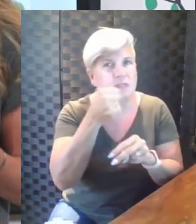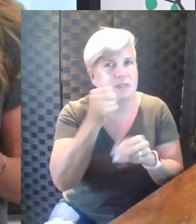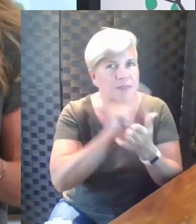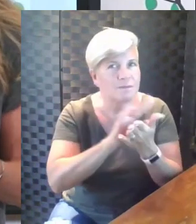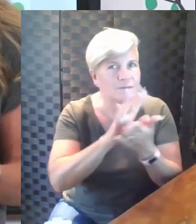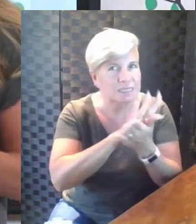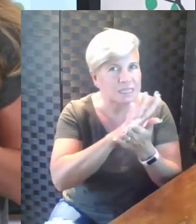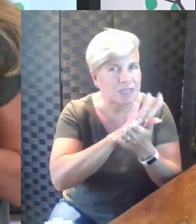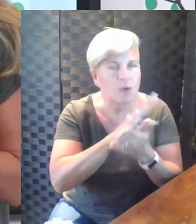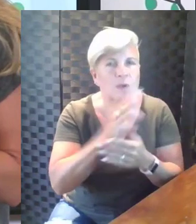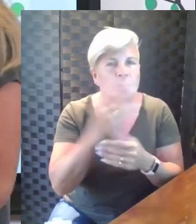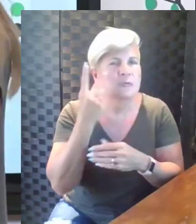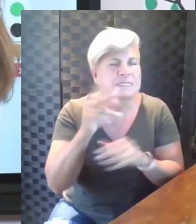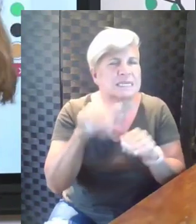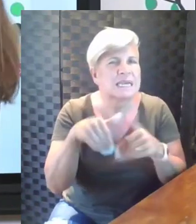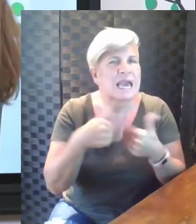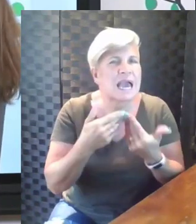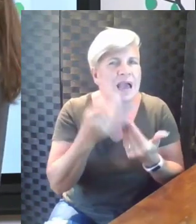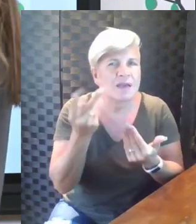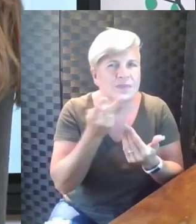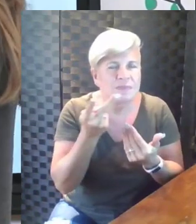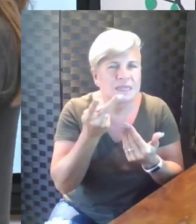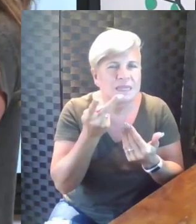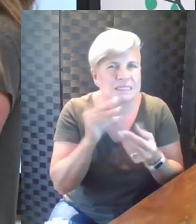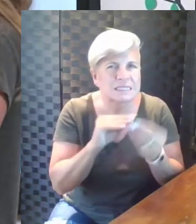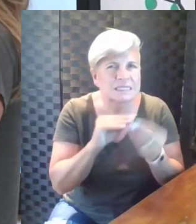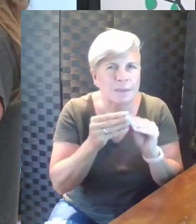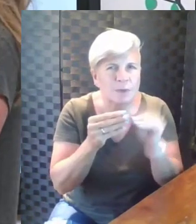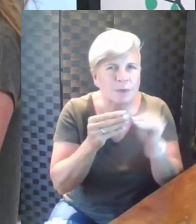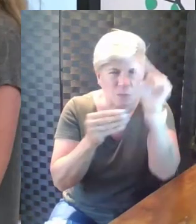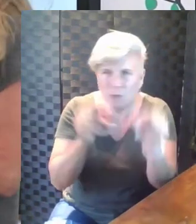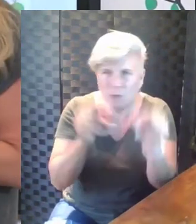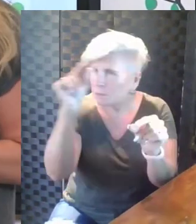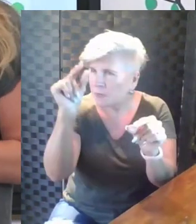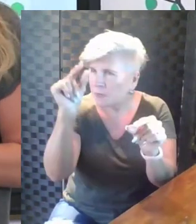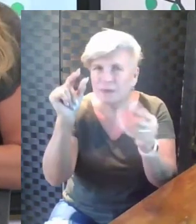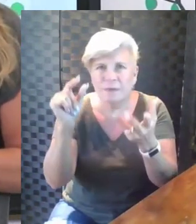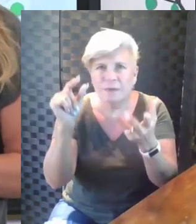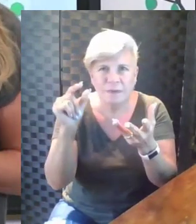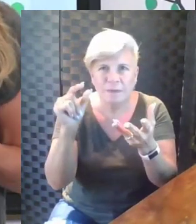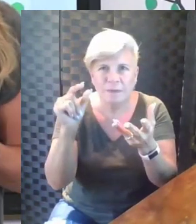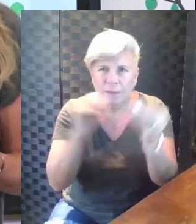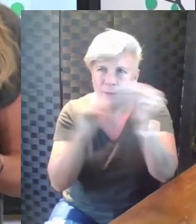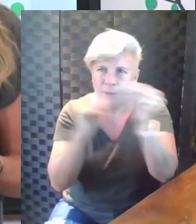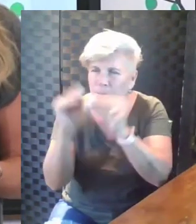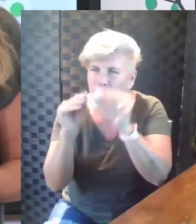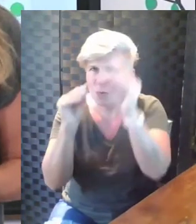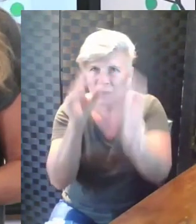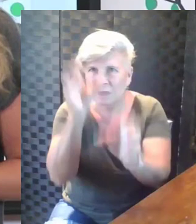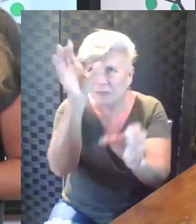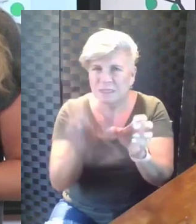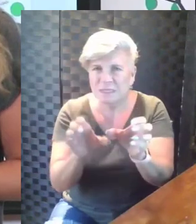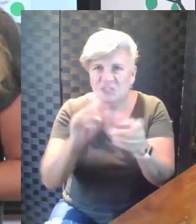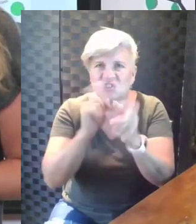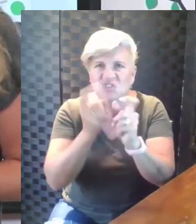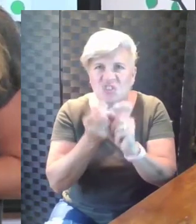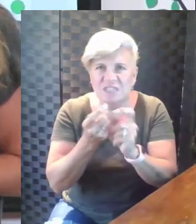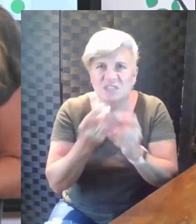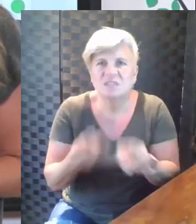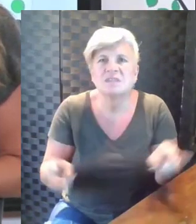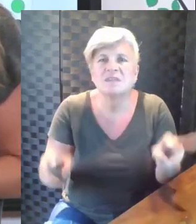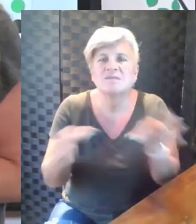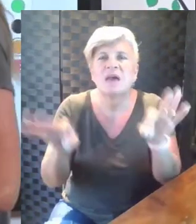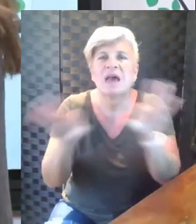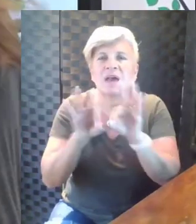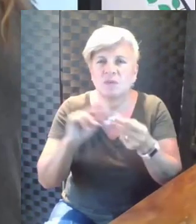minute, and we're going to see how these numbers and how their place or their position changes the place value